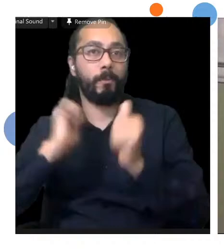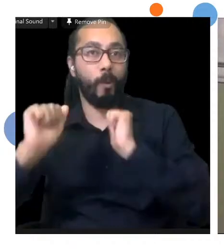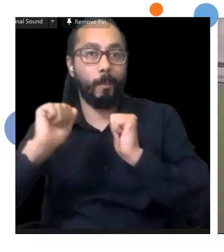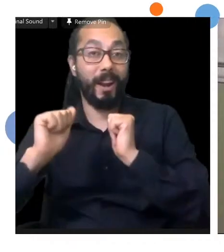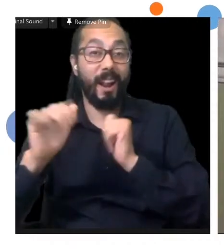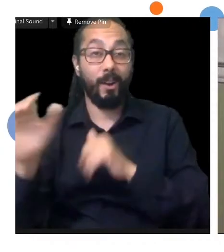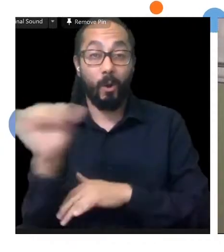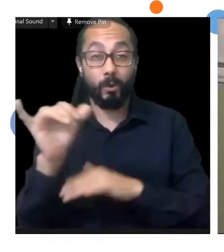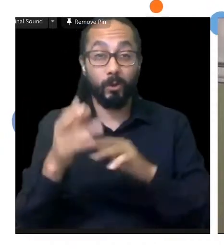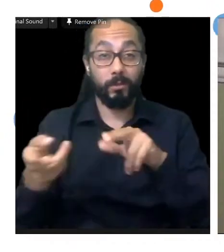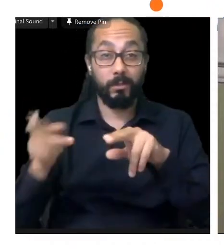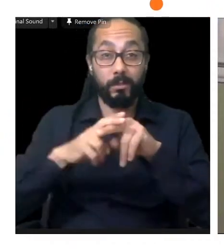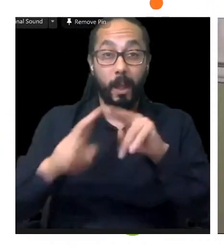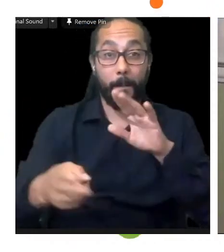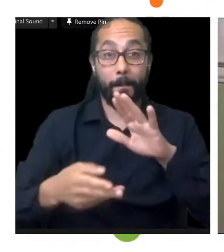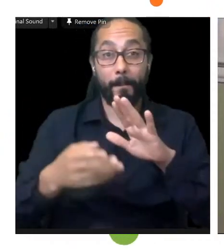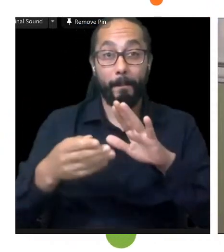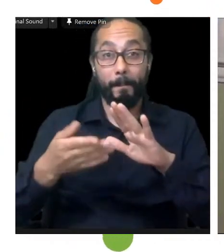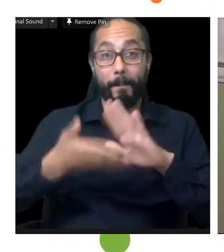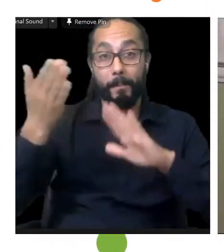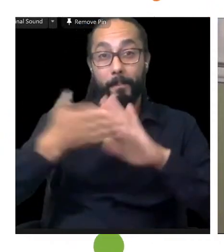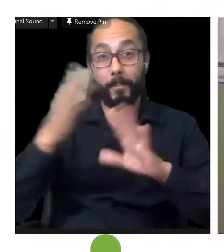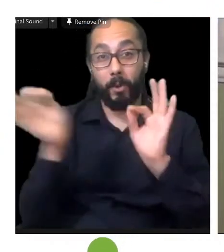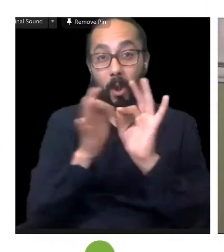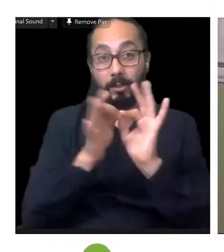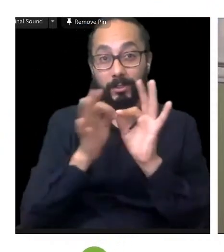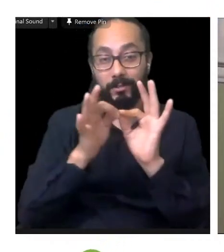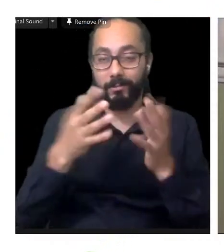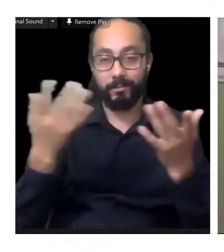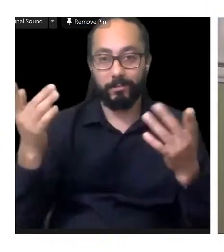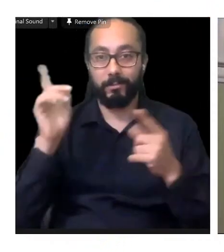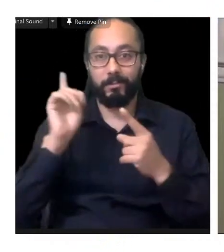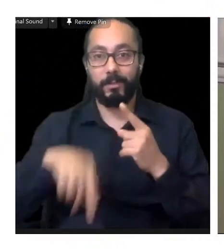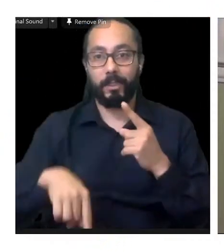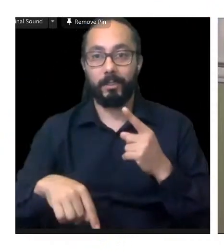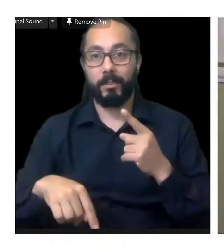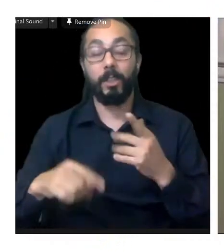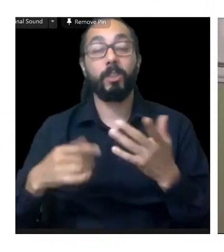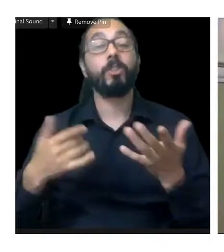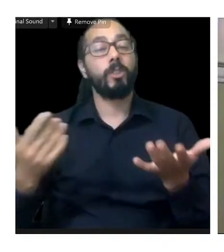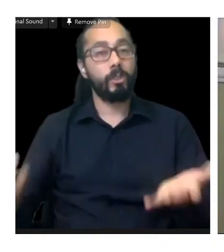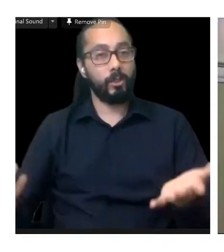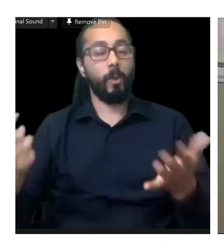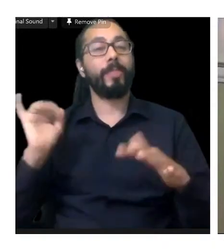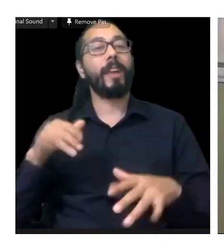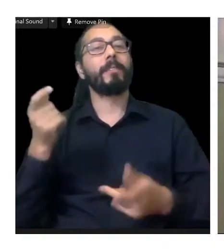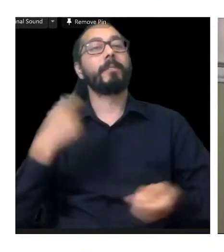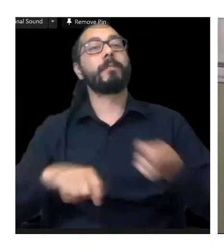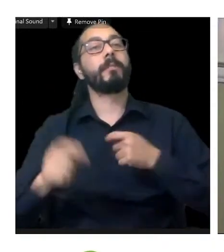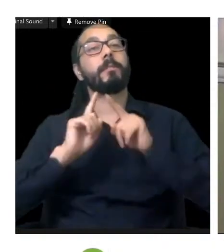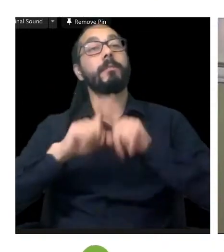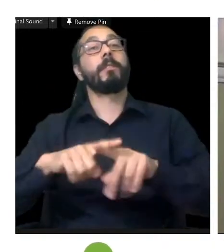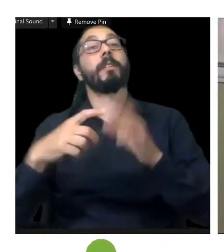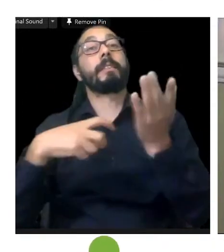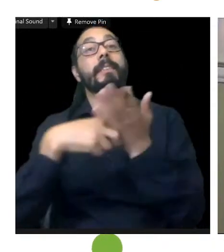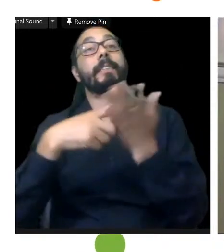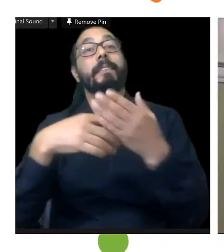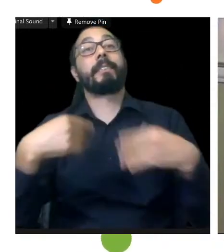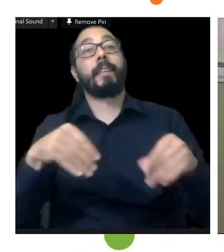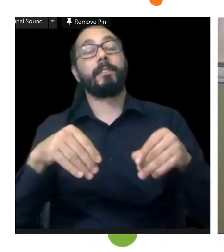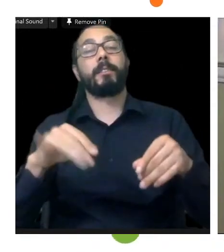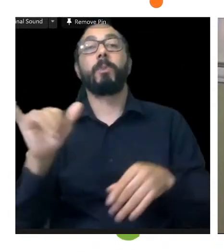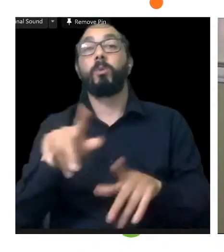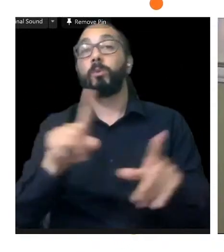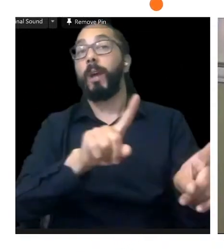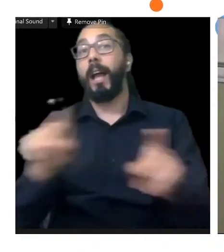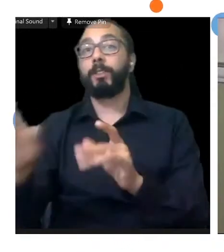a way to supersede that reliance on ticket sales and ask the community what's important. Is this something that you believe in? Do you think that